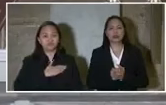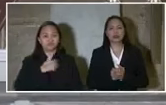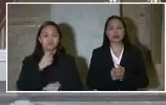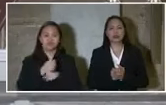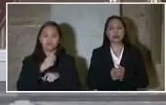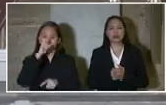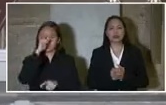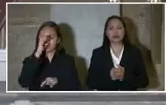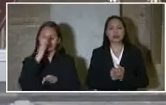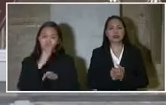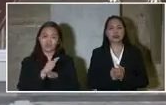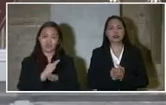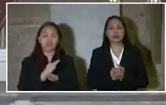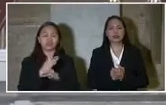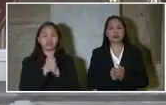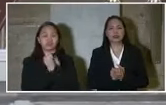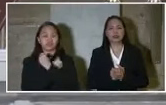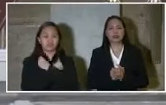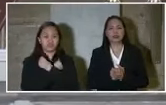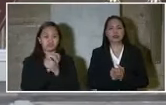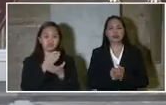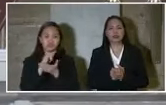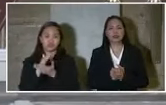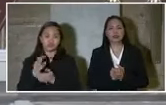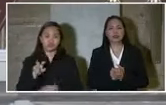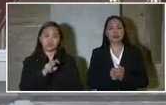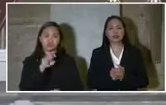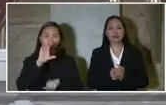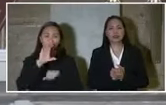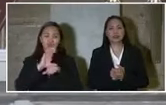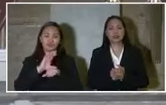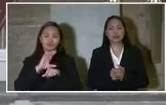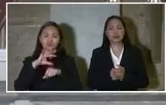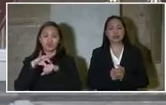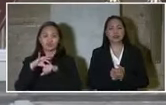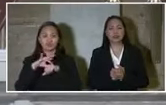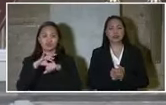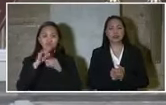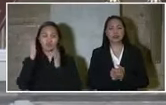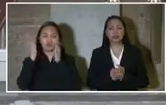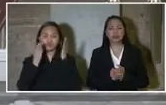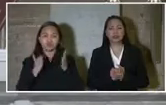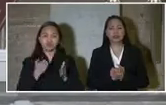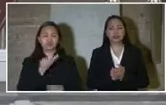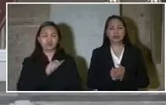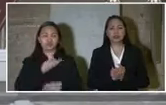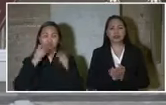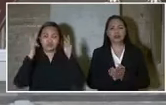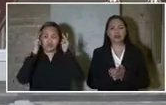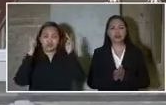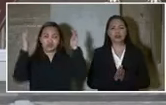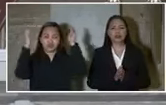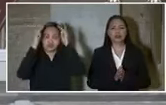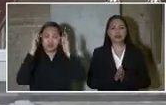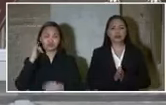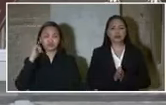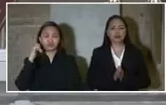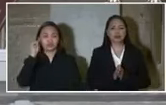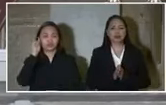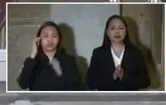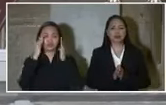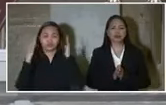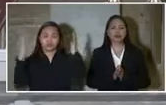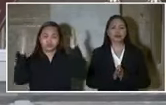charity your pilgrim church on earth, with your servant Francis, our Pope, and Jose, our